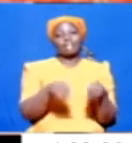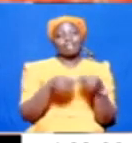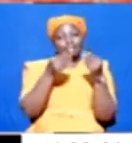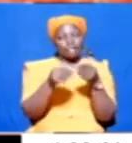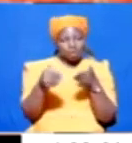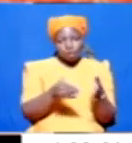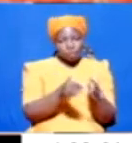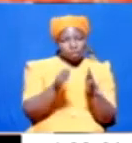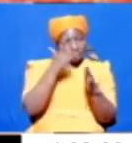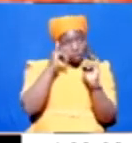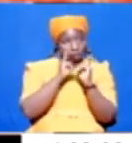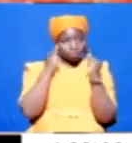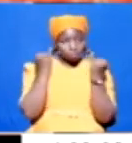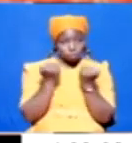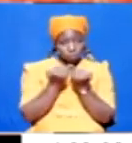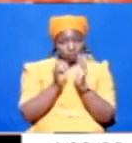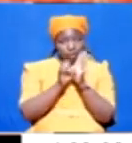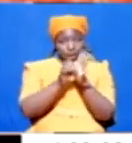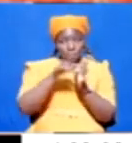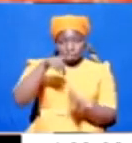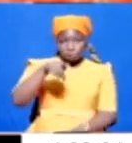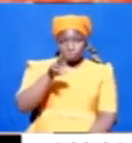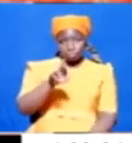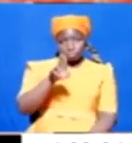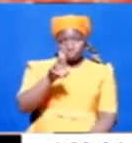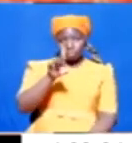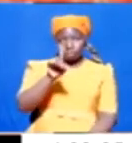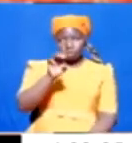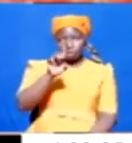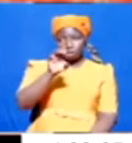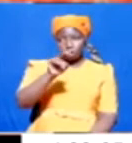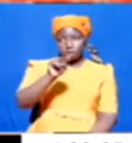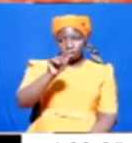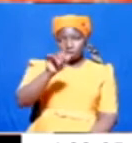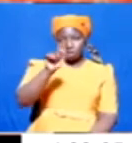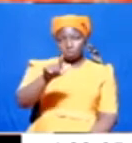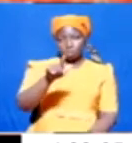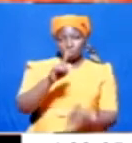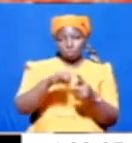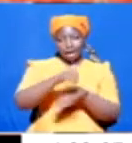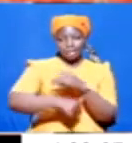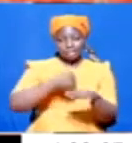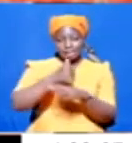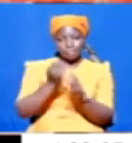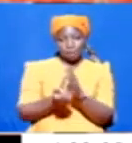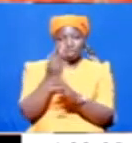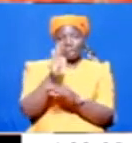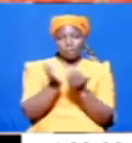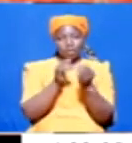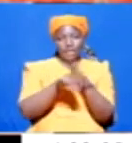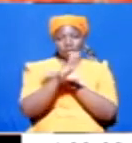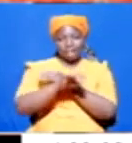for institutions like Prudential to establish and grow their business in the country. This is designed to offer